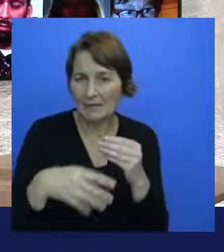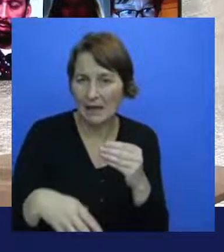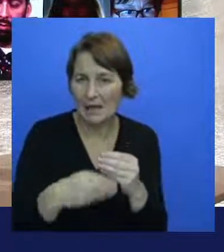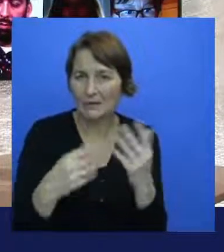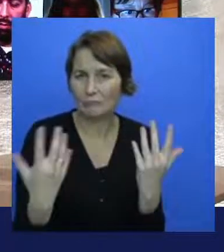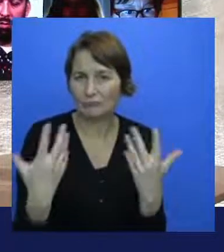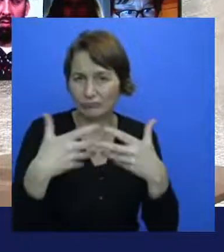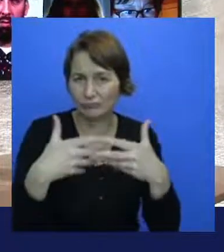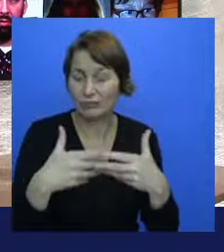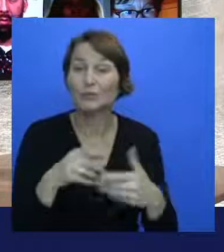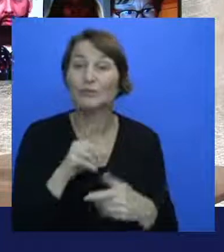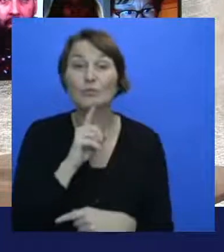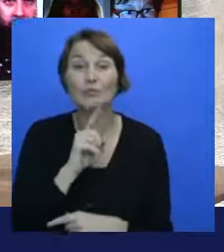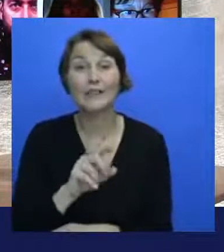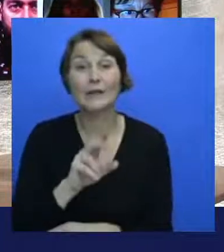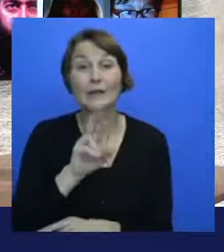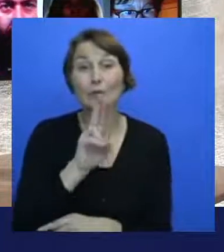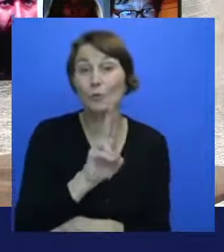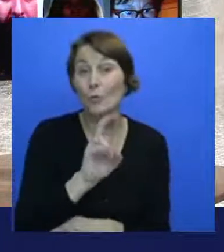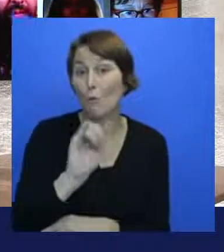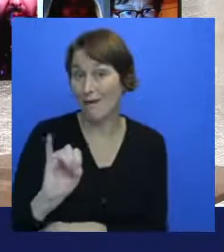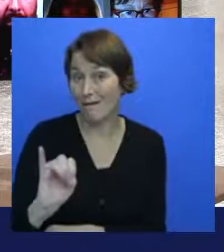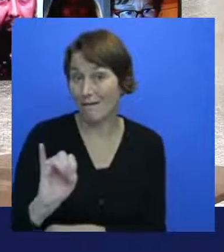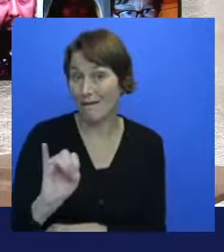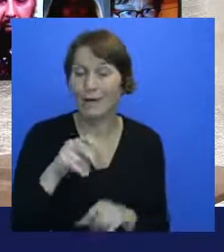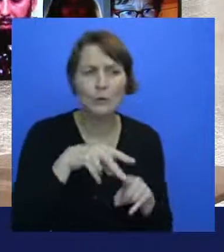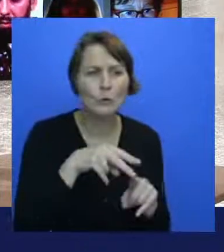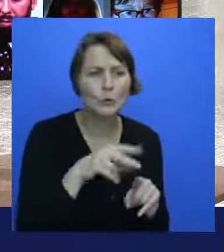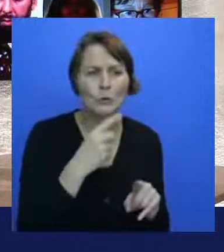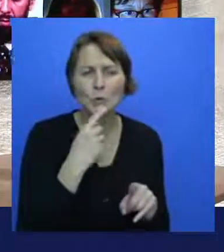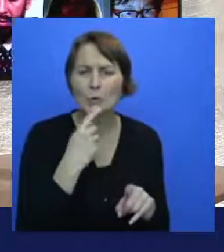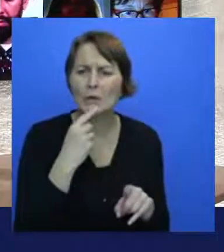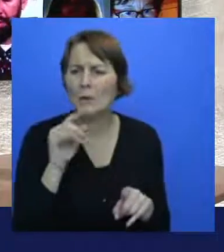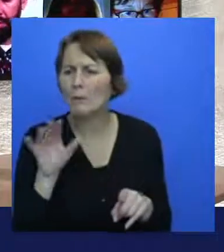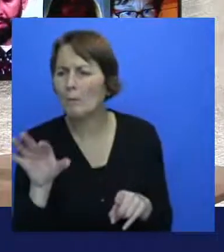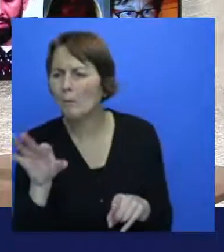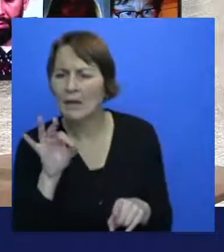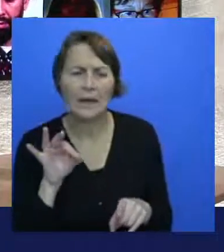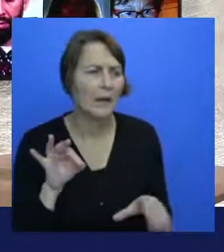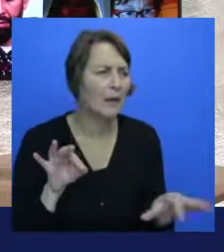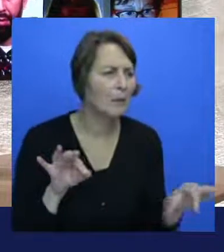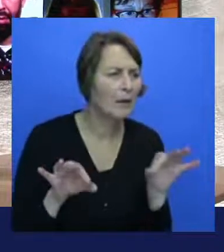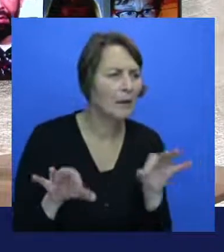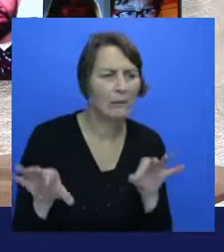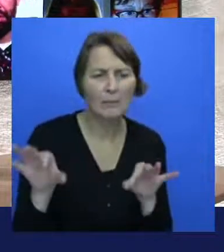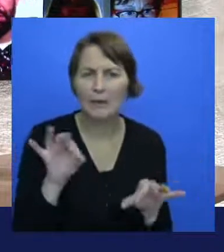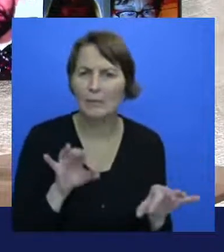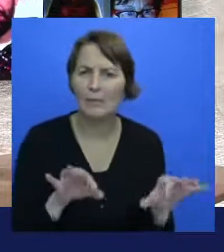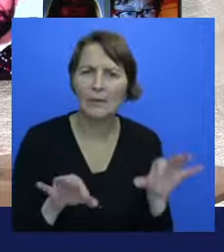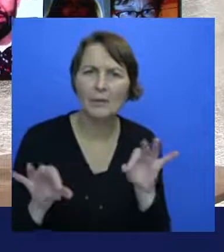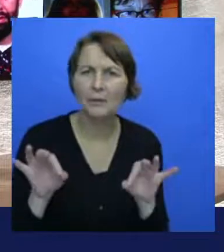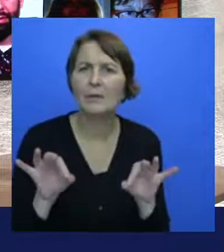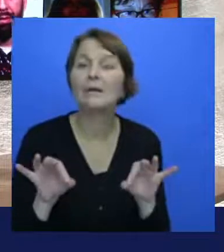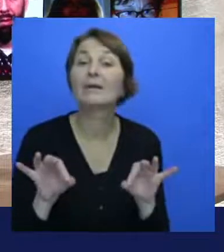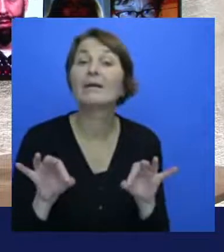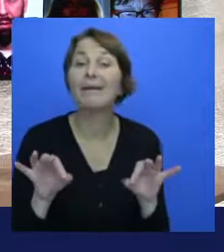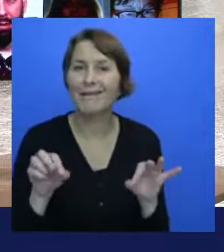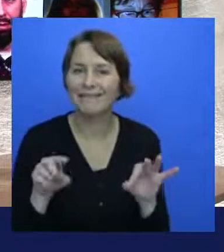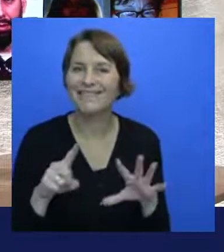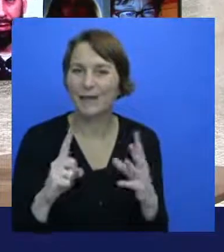UI tool where you can just pick and choose what you want, and it will train custom